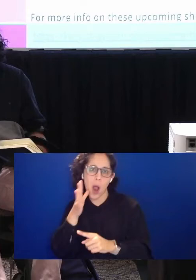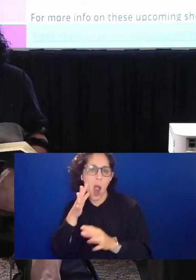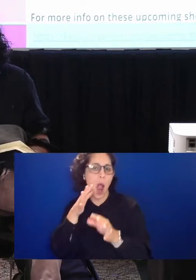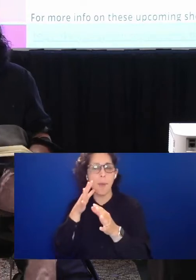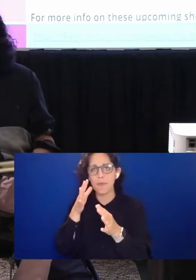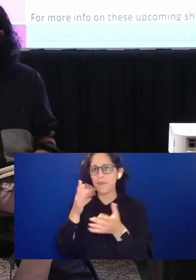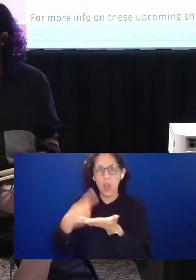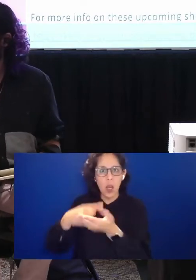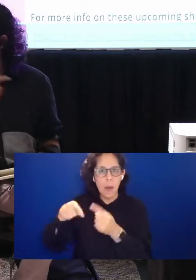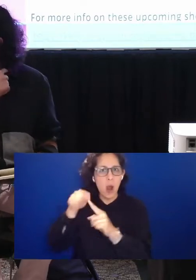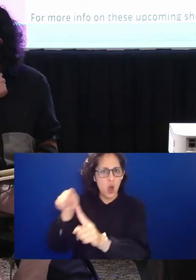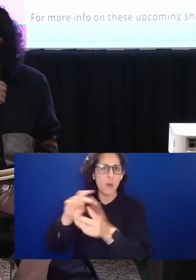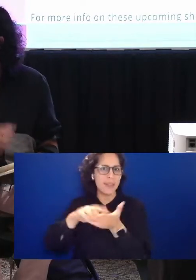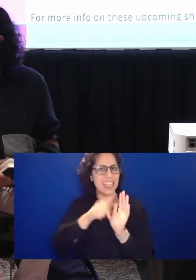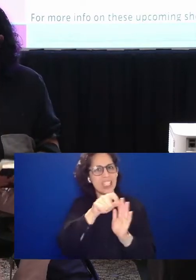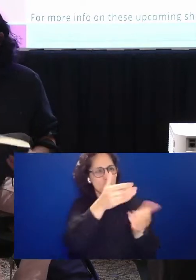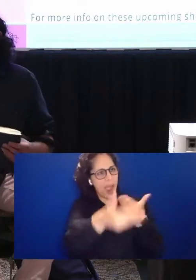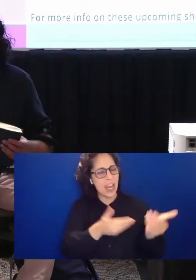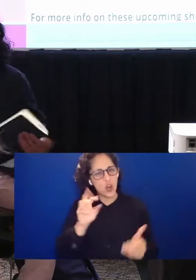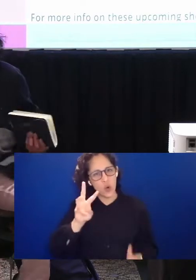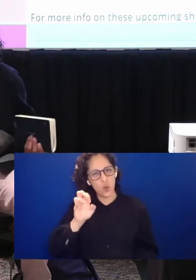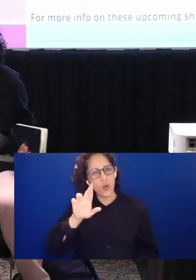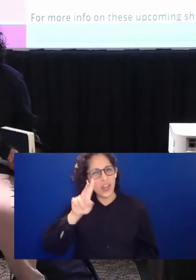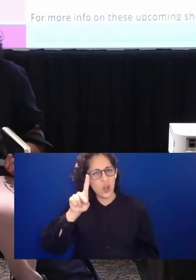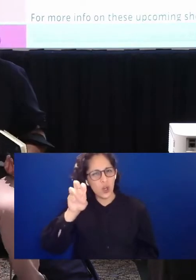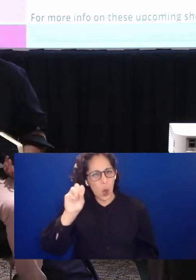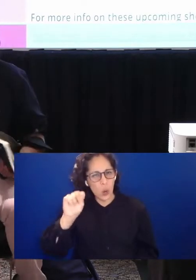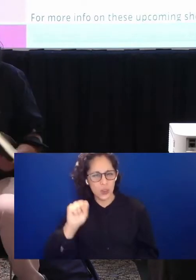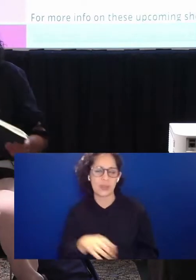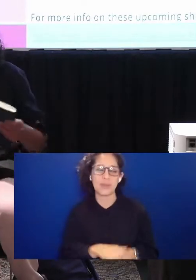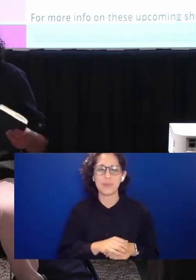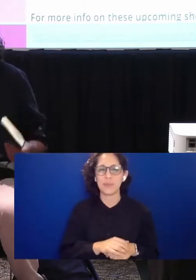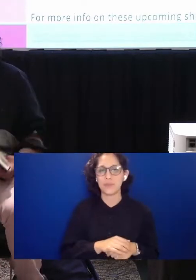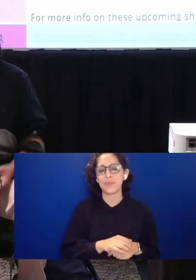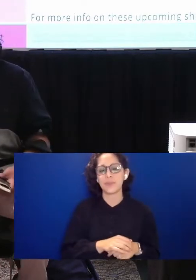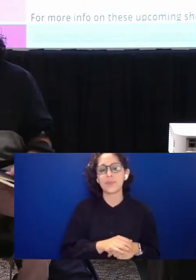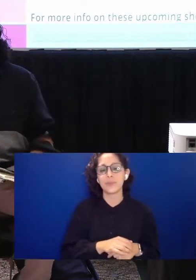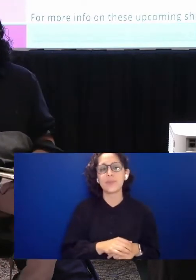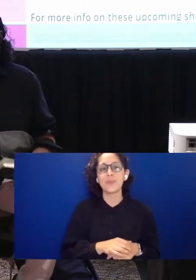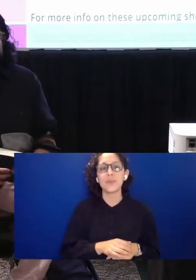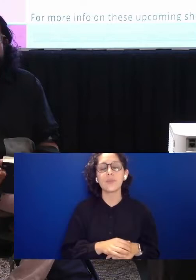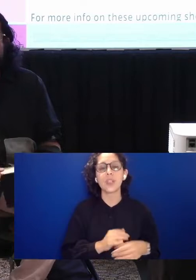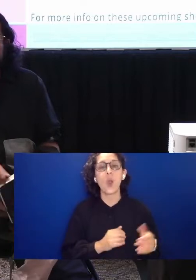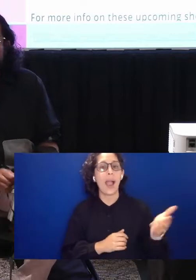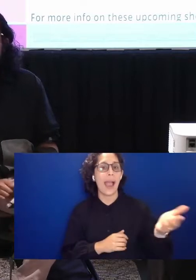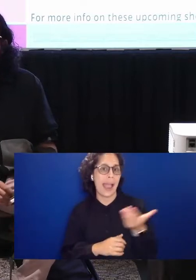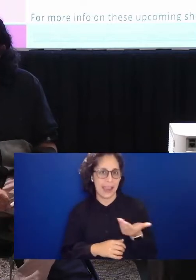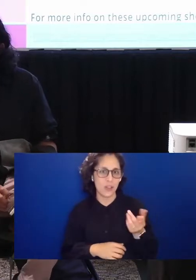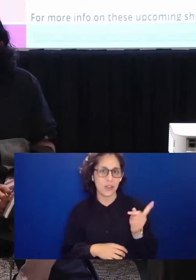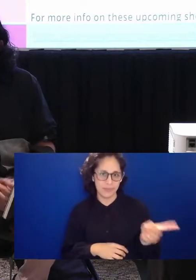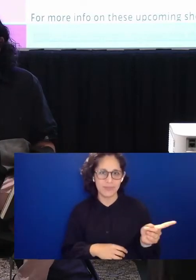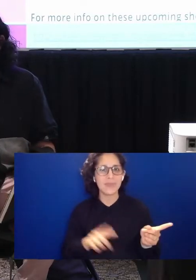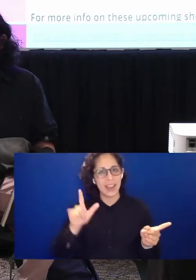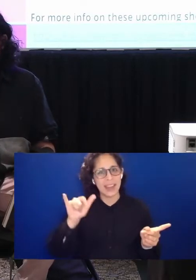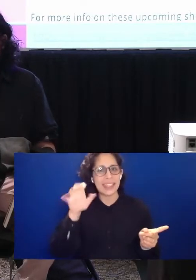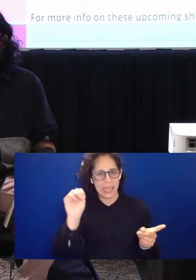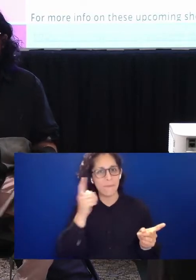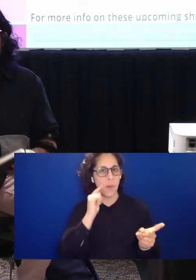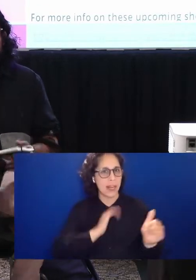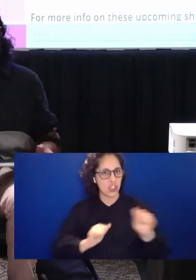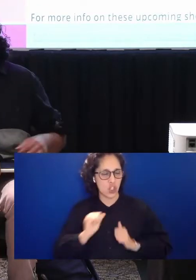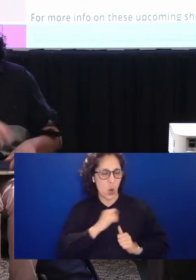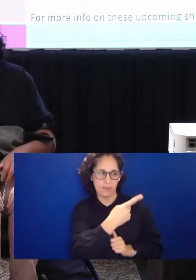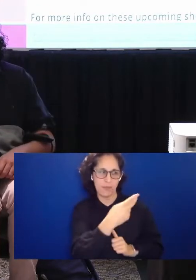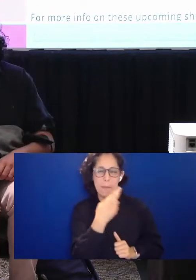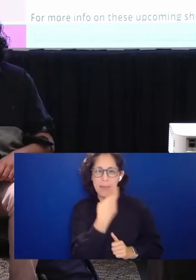it also meant Liam co-directed the show. And Liam was like one of my best friends in the world. So like, but Liam and I were really strategic about bringing